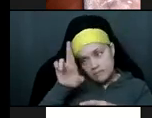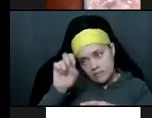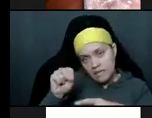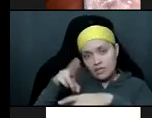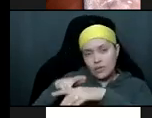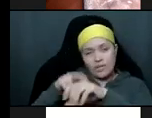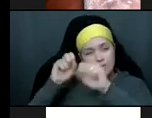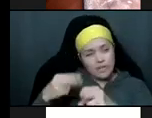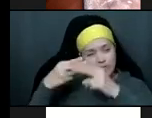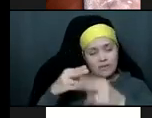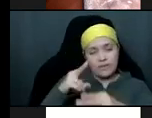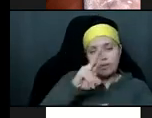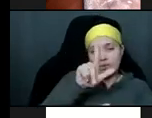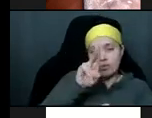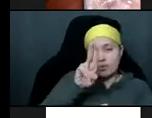probably call it